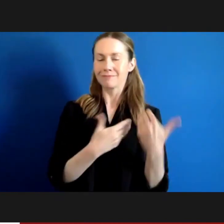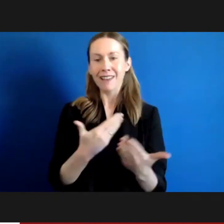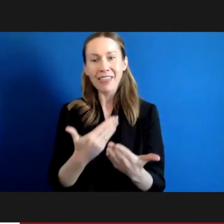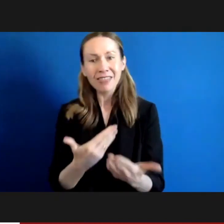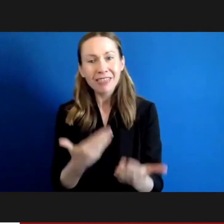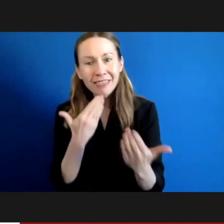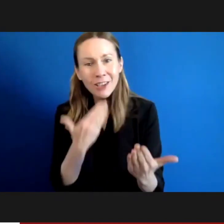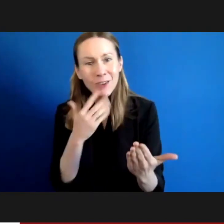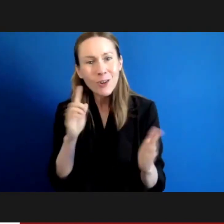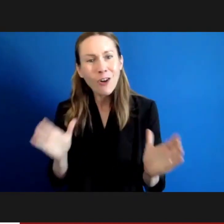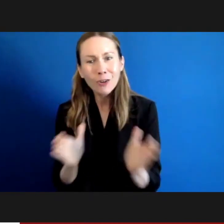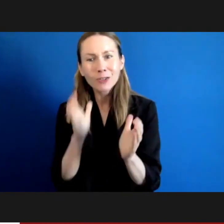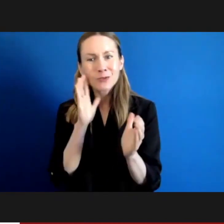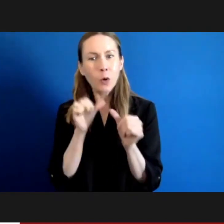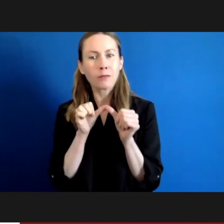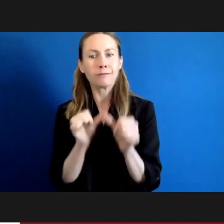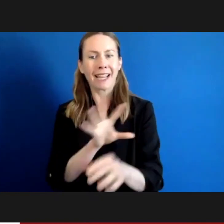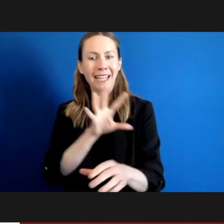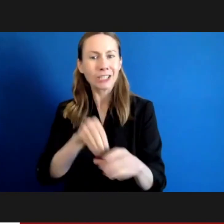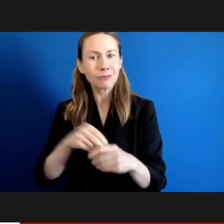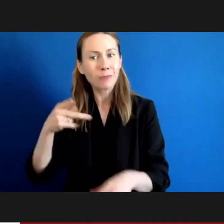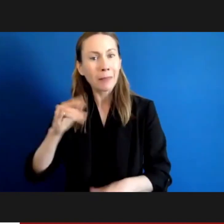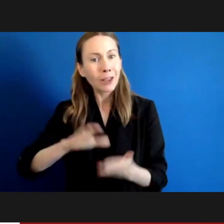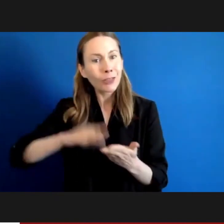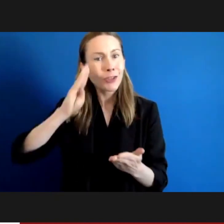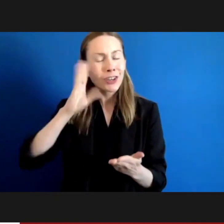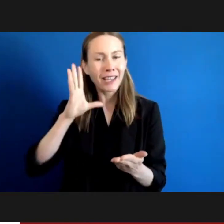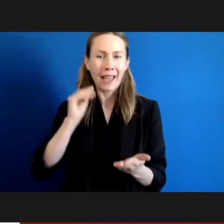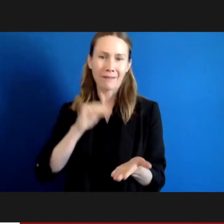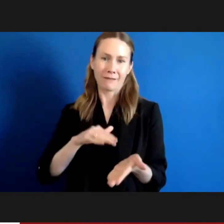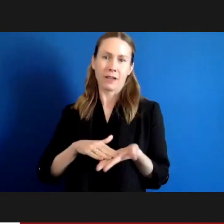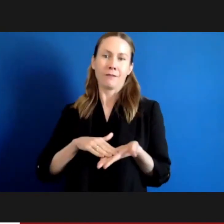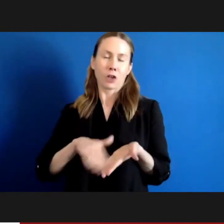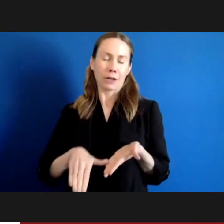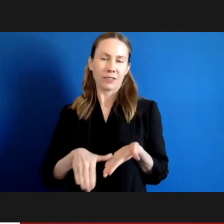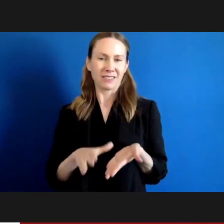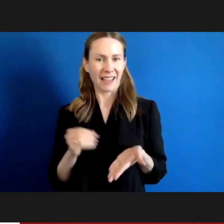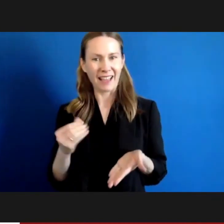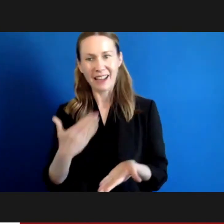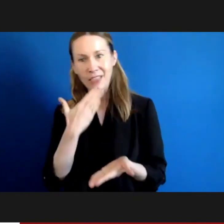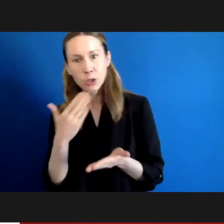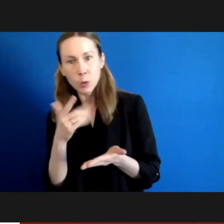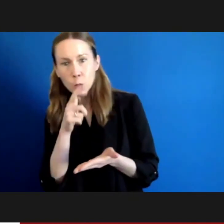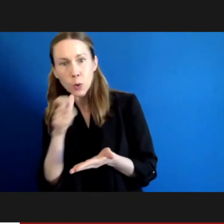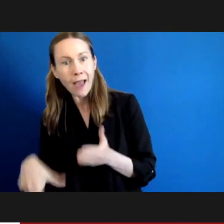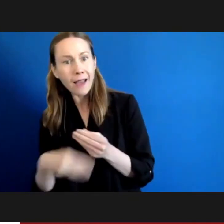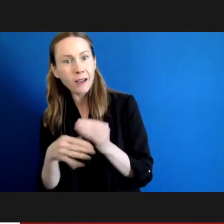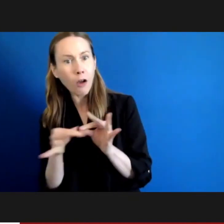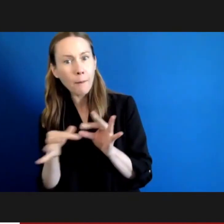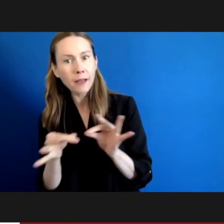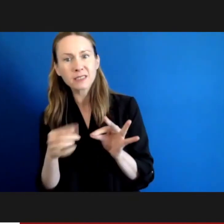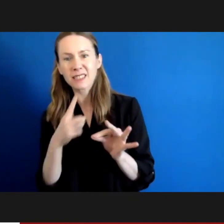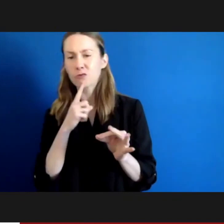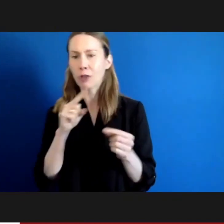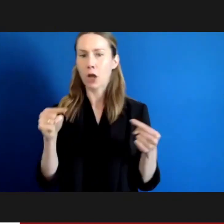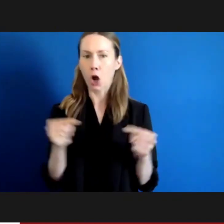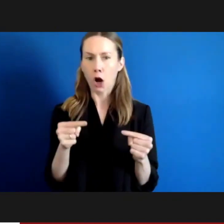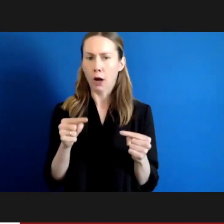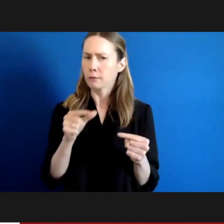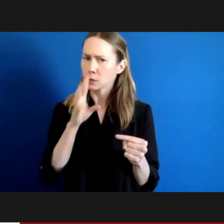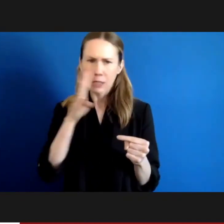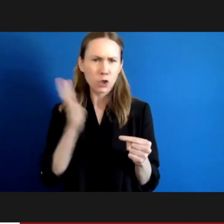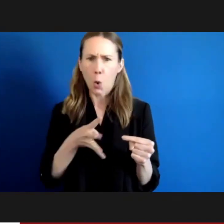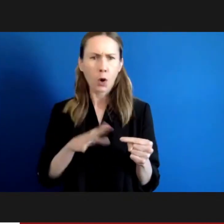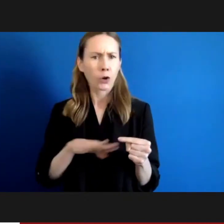in public learning and forgiveness. And we thank the commenters who remind us that harm done should not be ignored. To call back to Dr. Chase